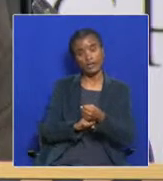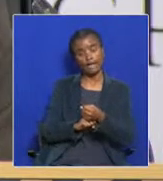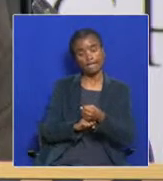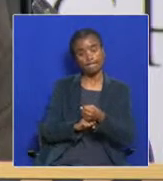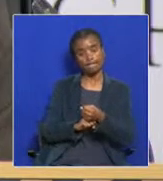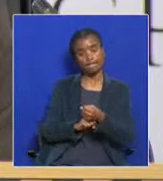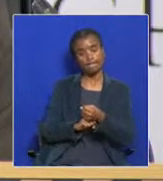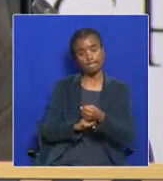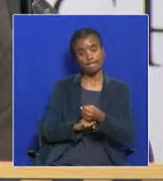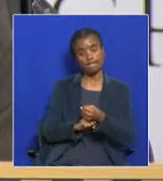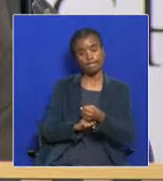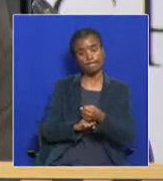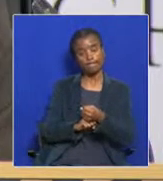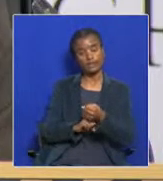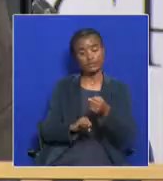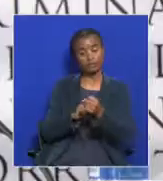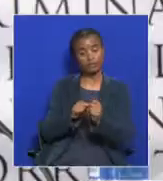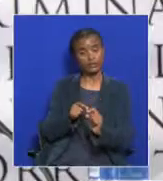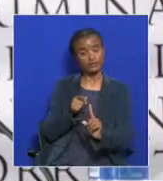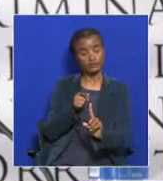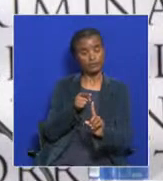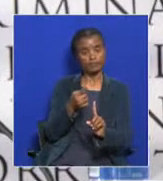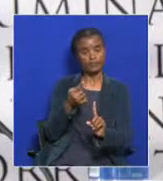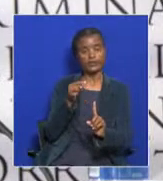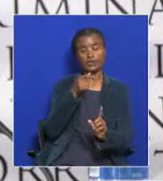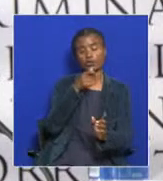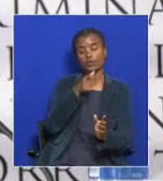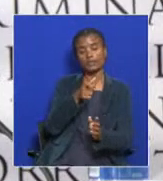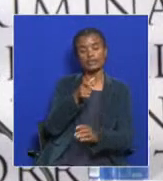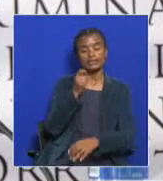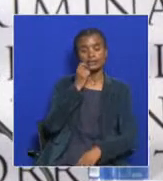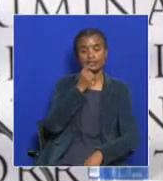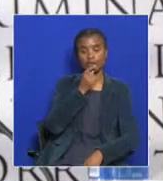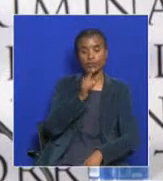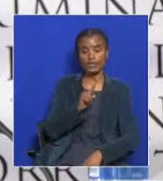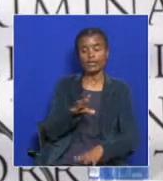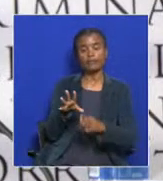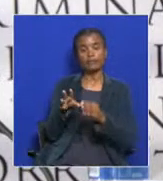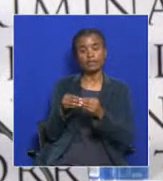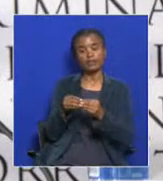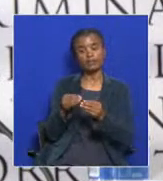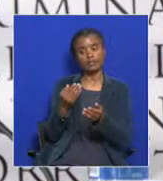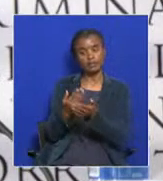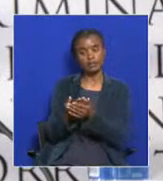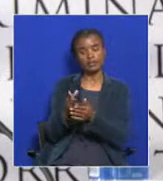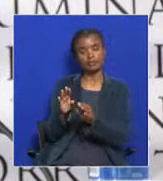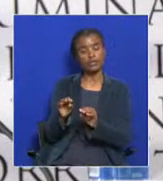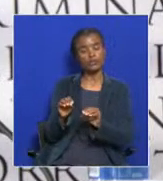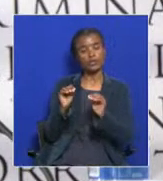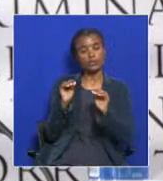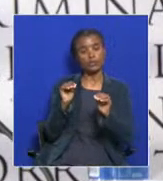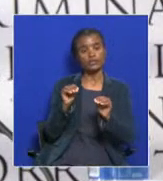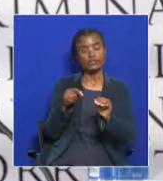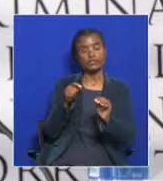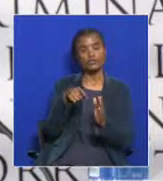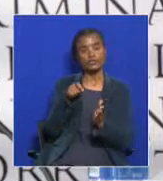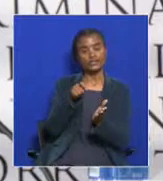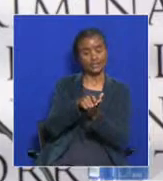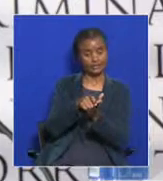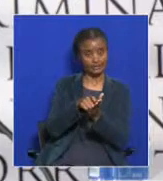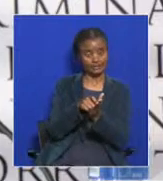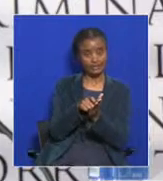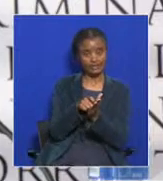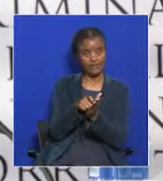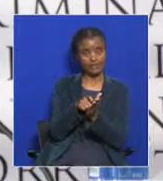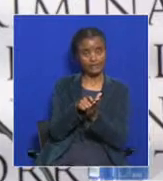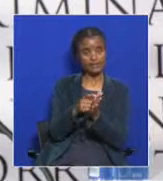him with the comment that the member is suitable for promotion, signed by you on 17